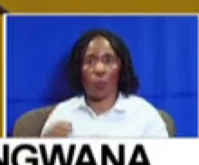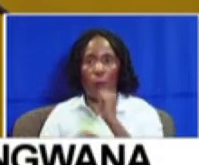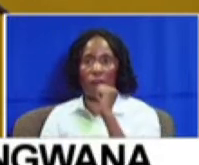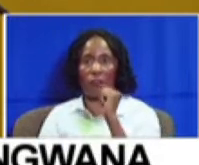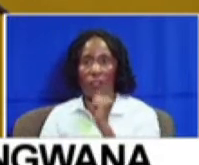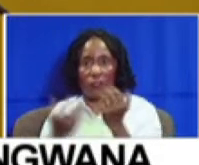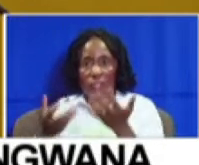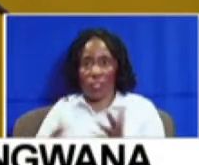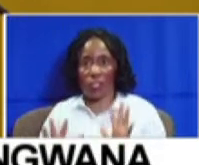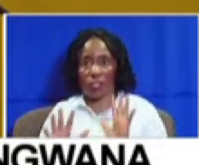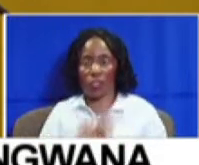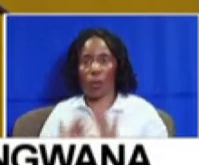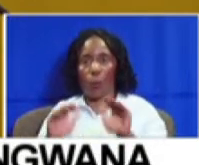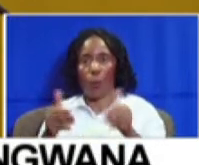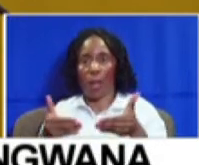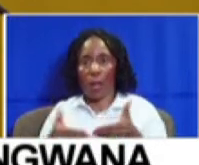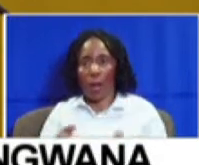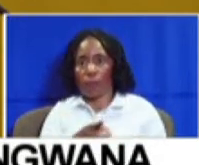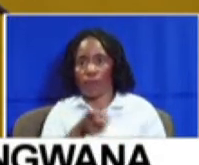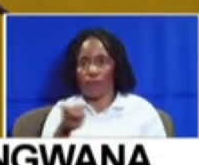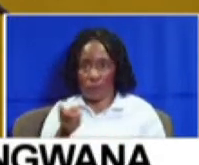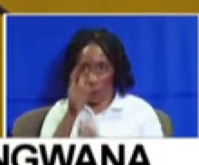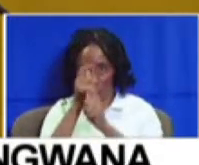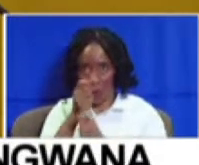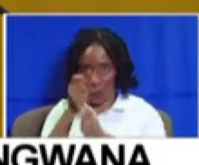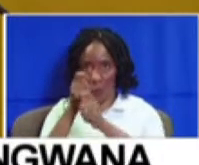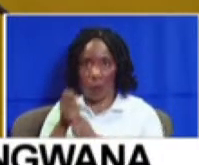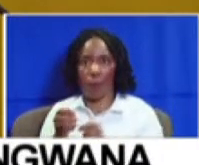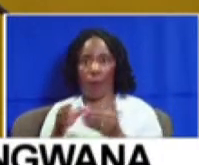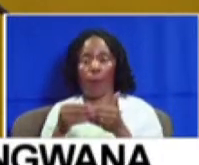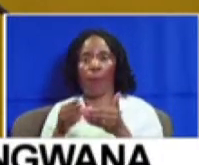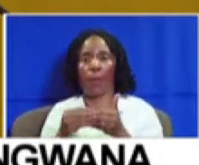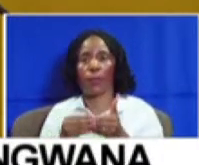you, honorable members.